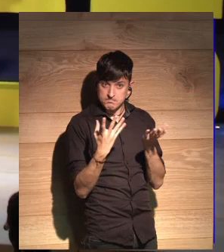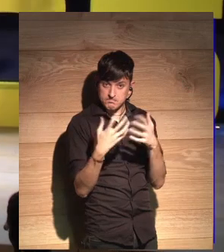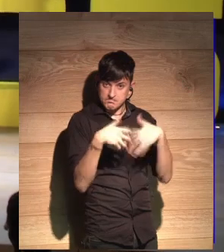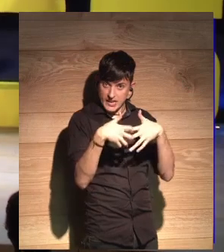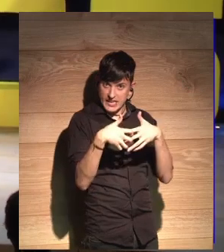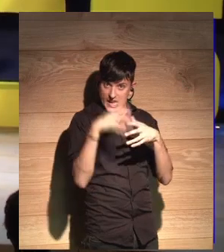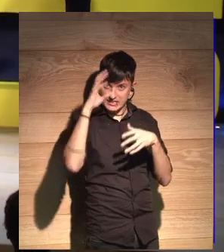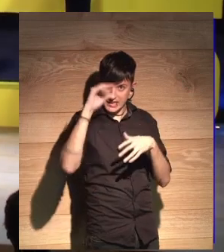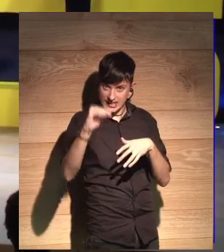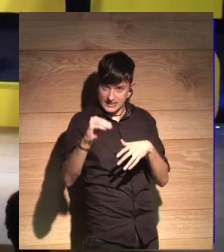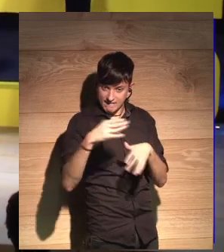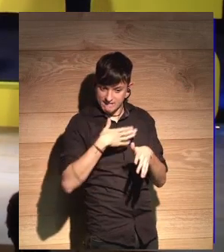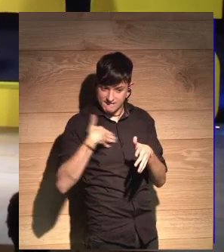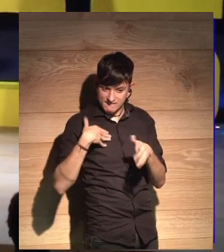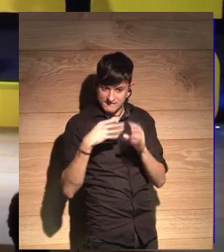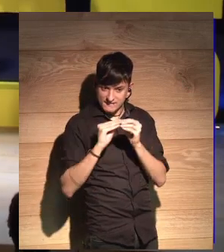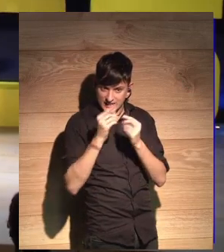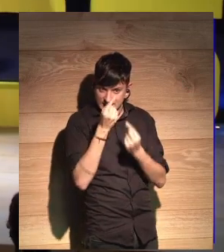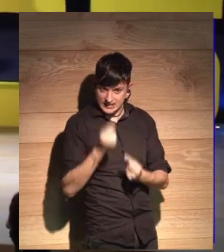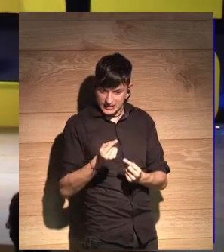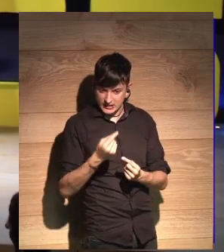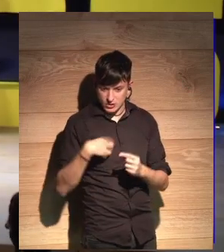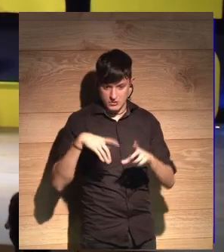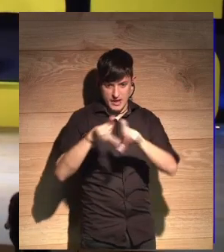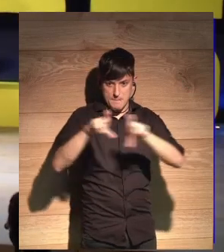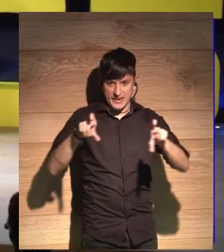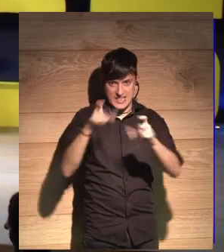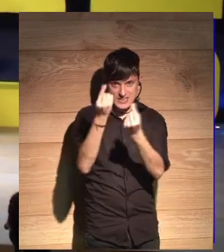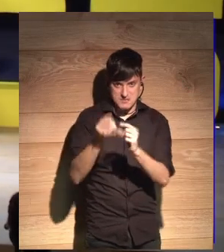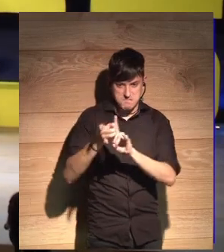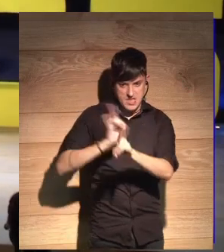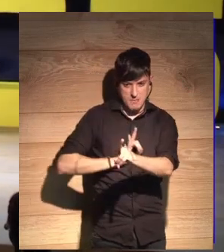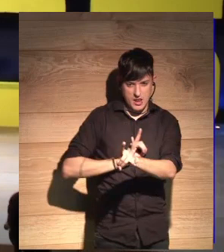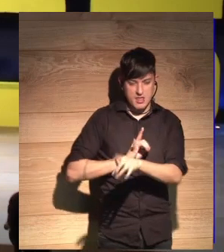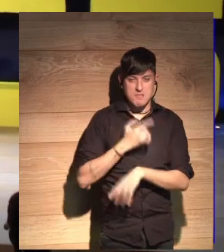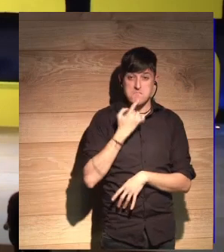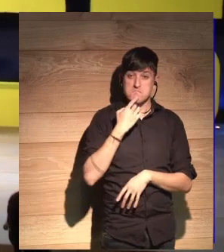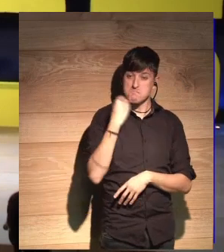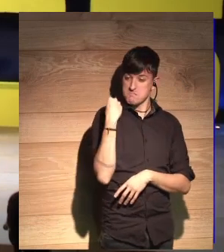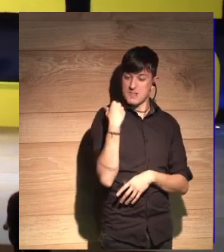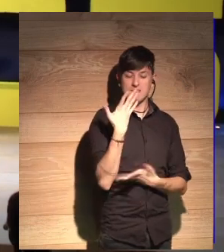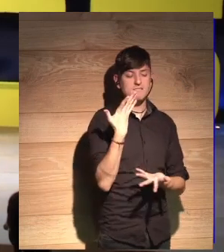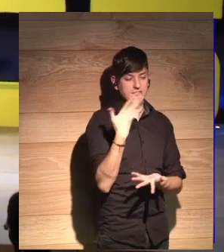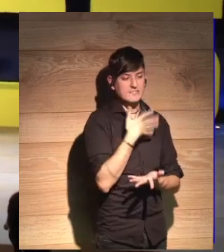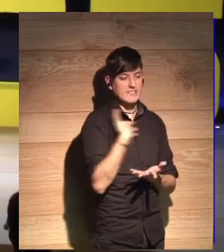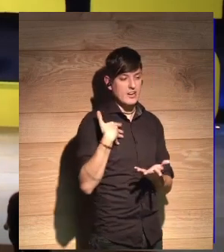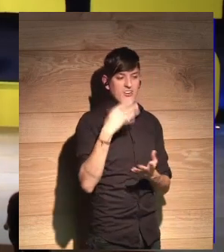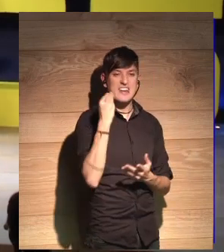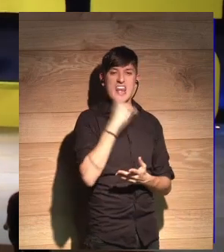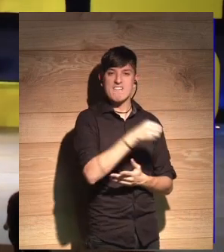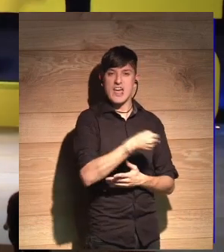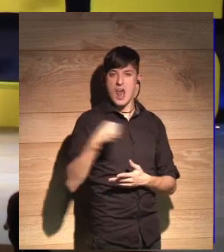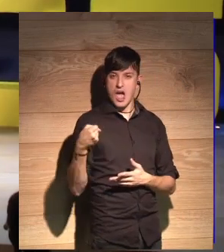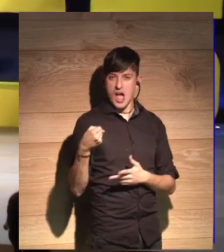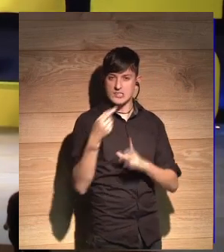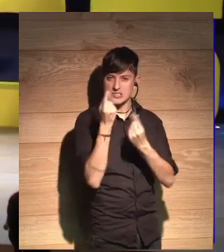called by these design companies all the time, and they say, we want to design a fridge. And I say, why? And they say,